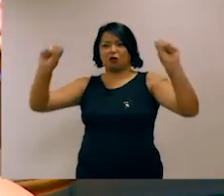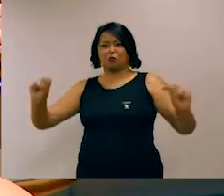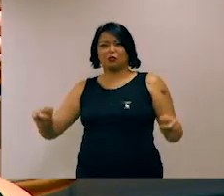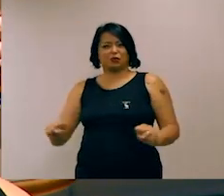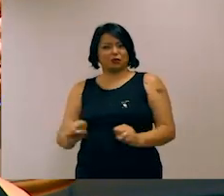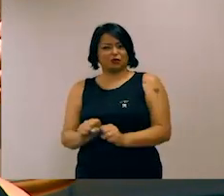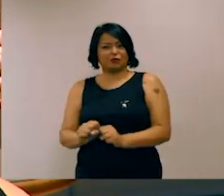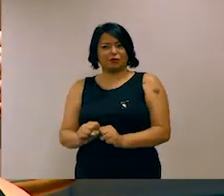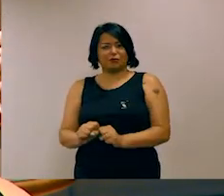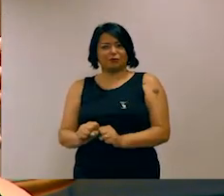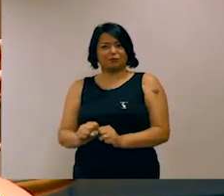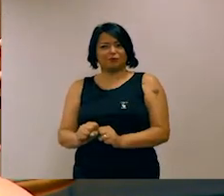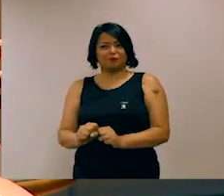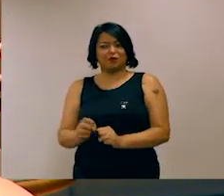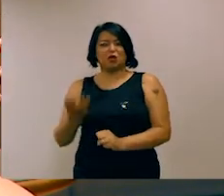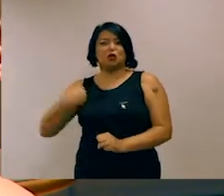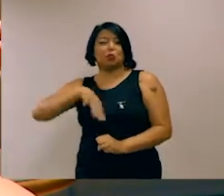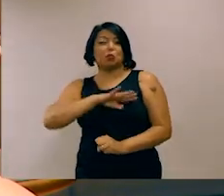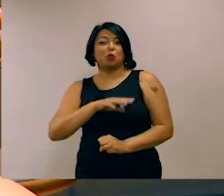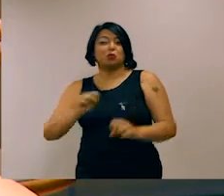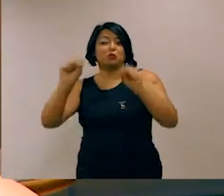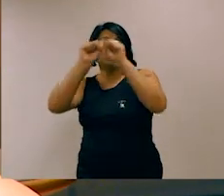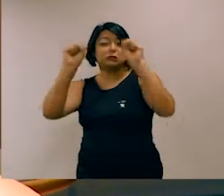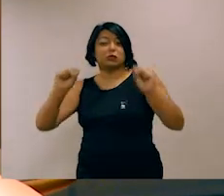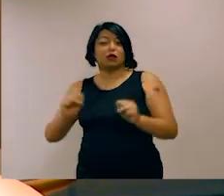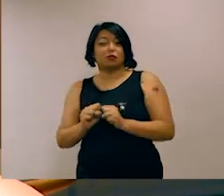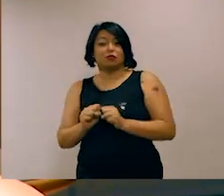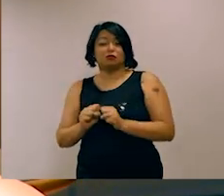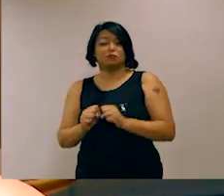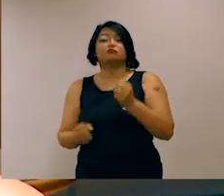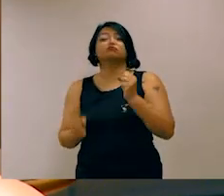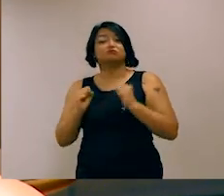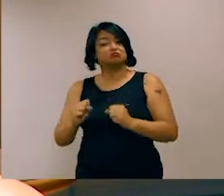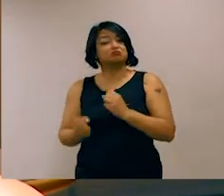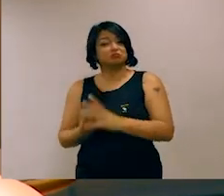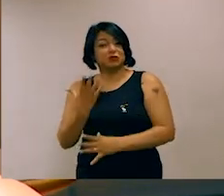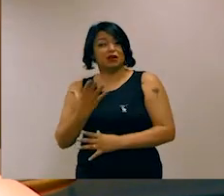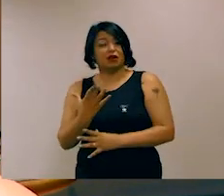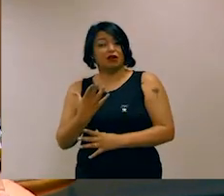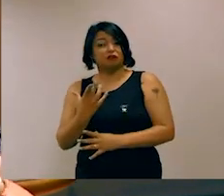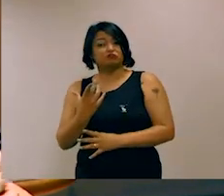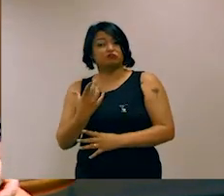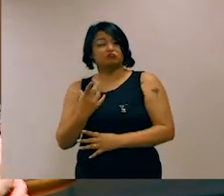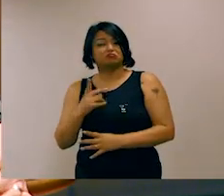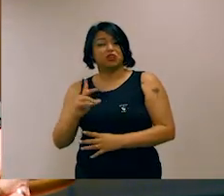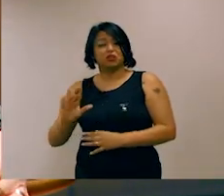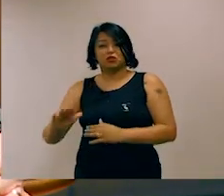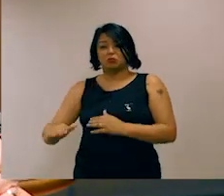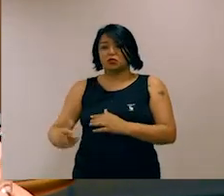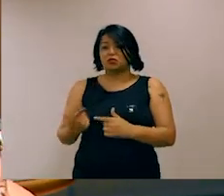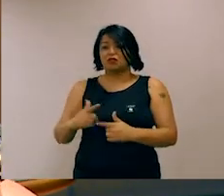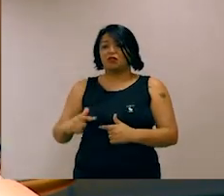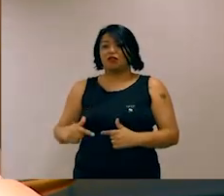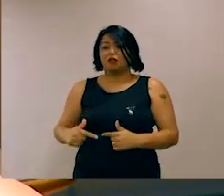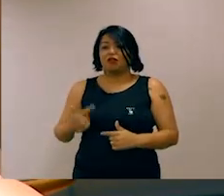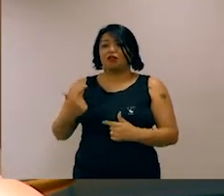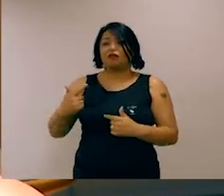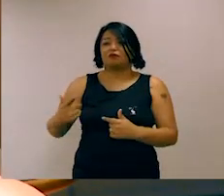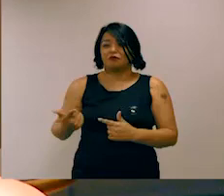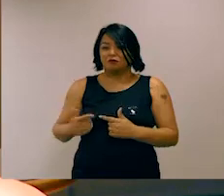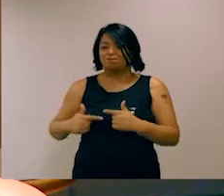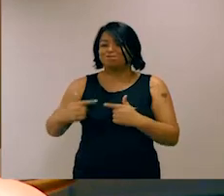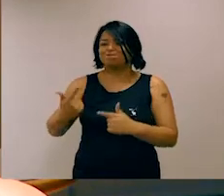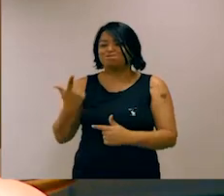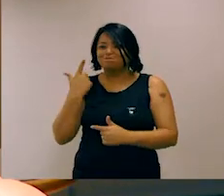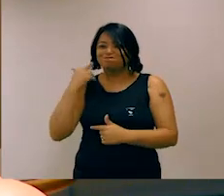and motivations that we found. So if we can create these technologies from the beginning on our principles, I think that it